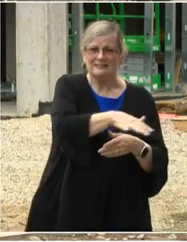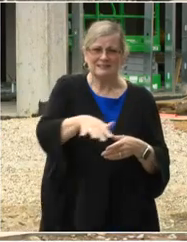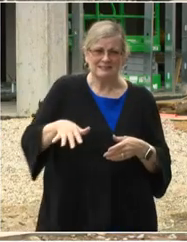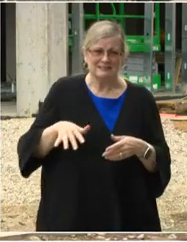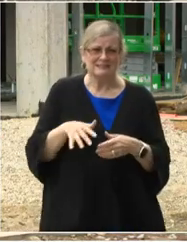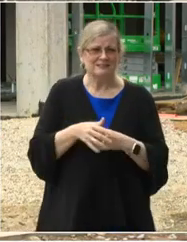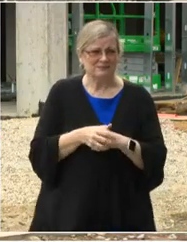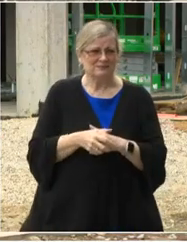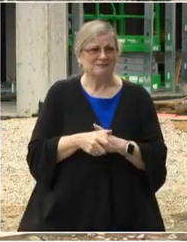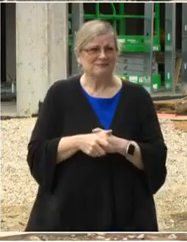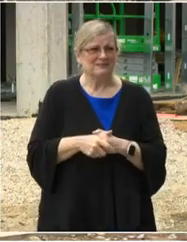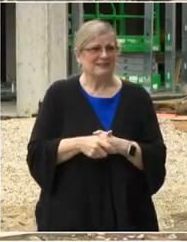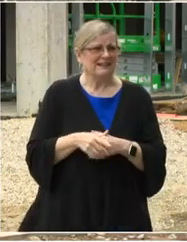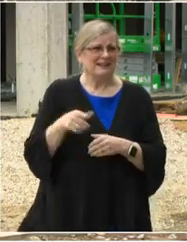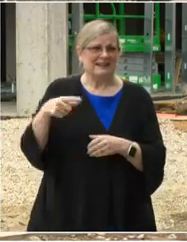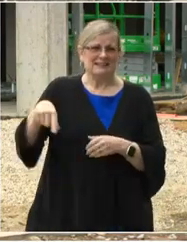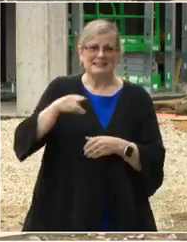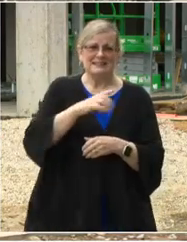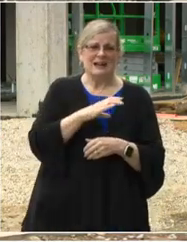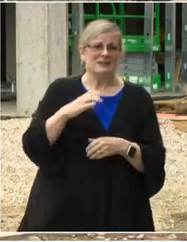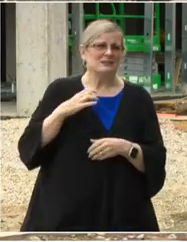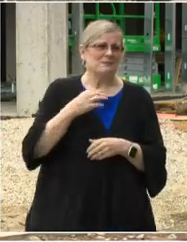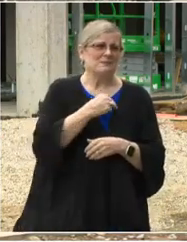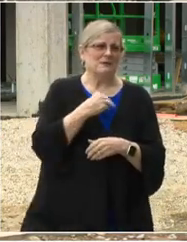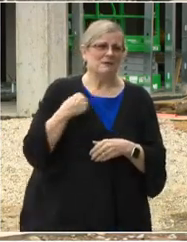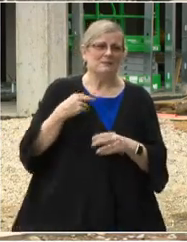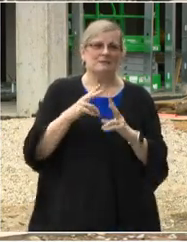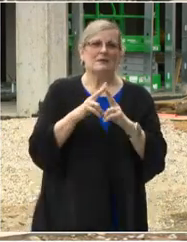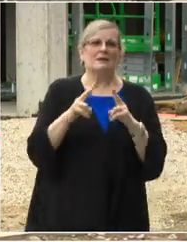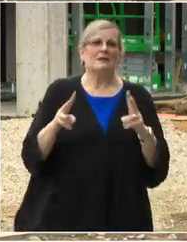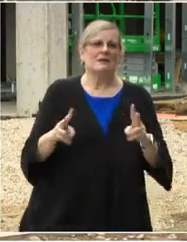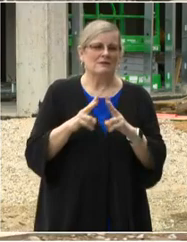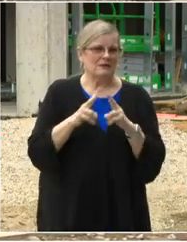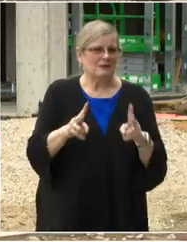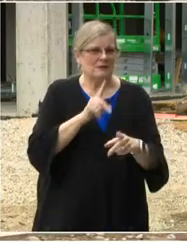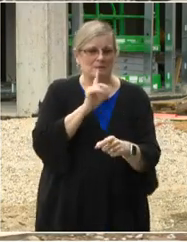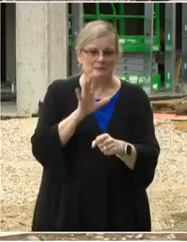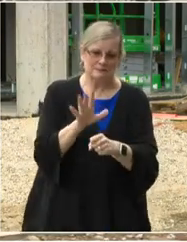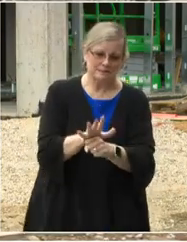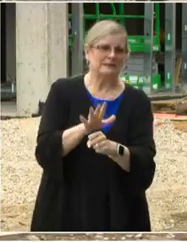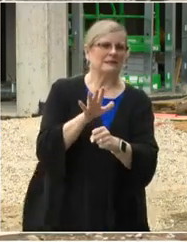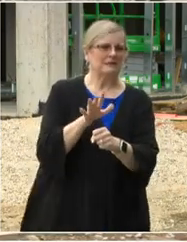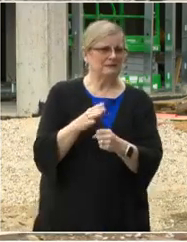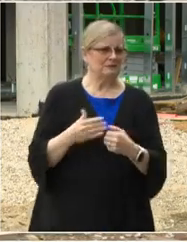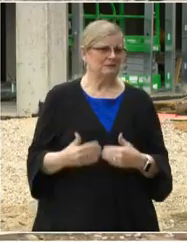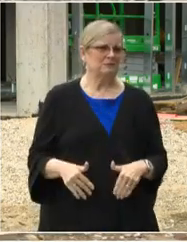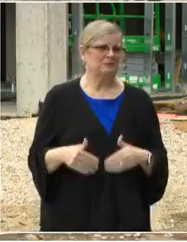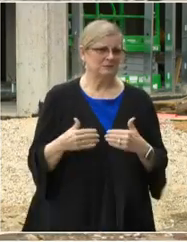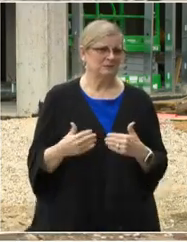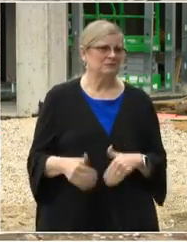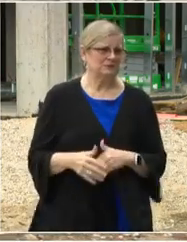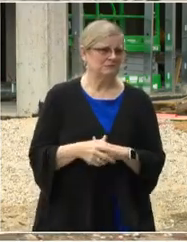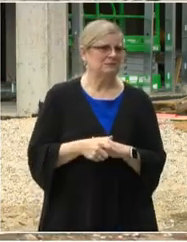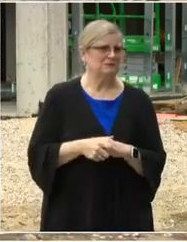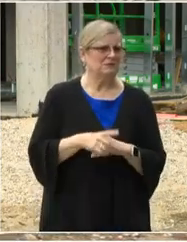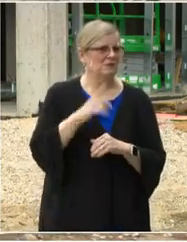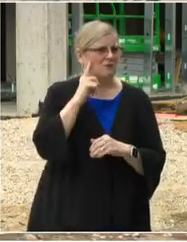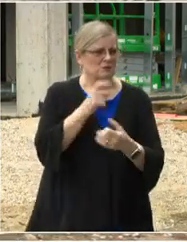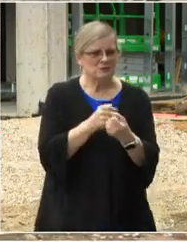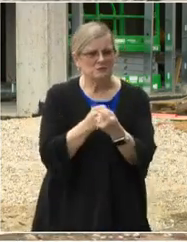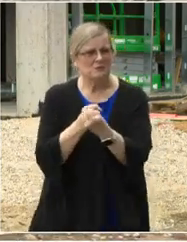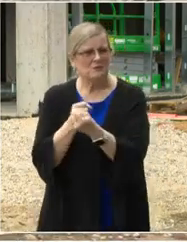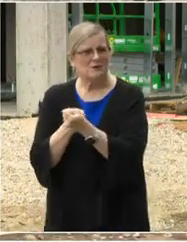Councilmember Nadeau has been very committed to leading on housing issues, homeless issues,